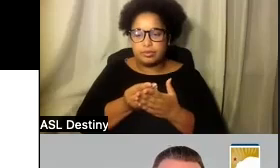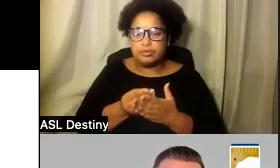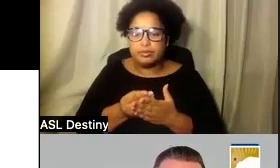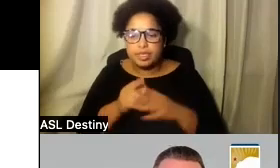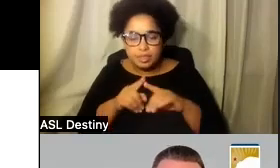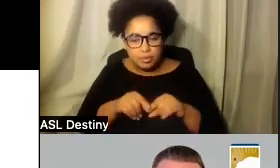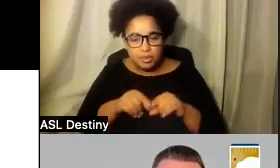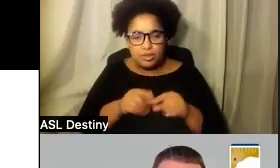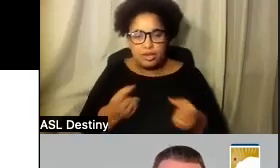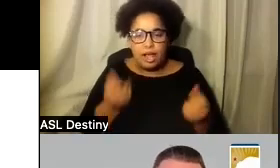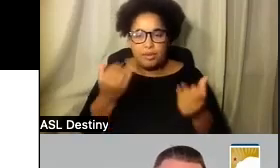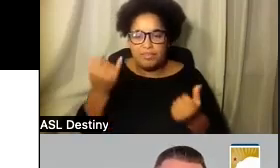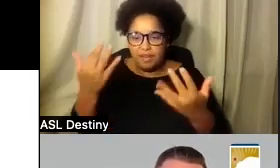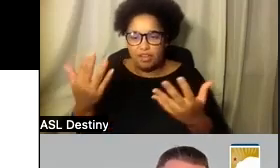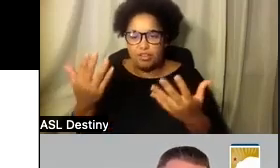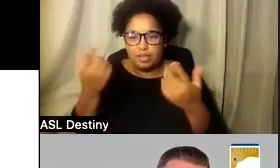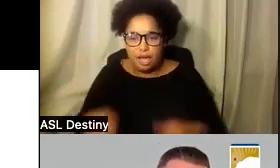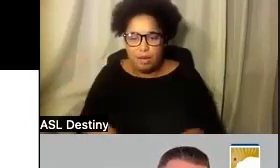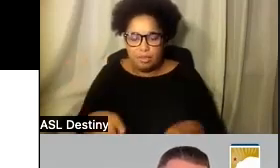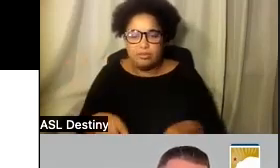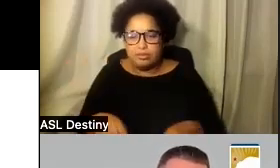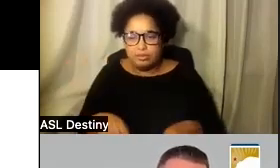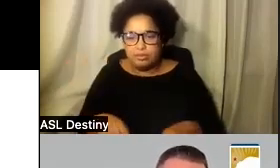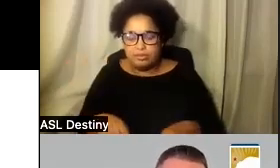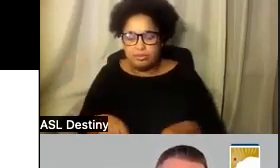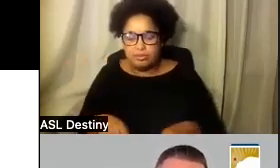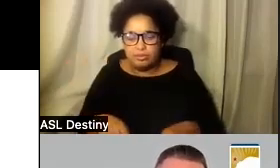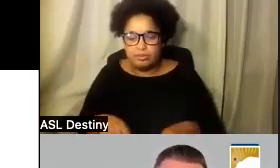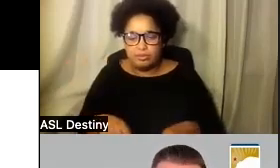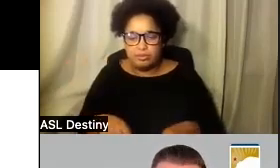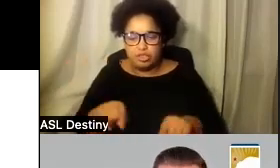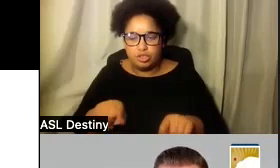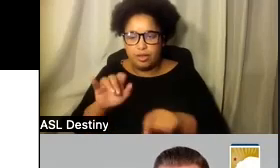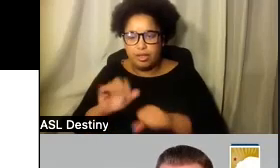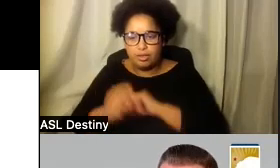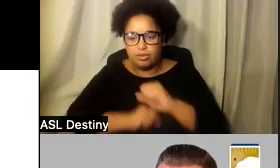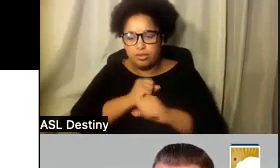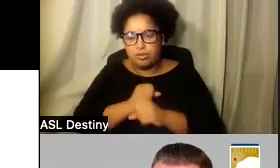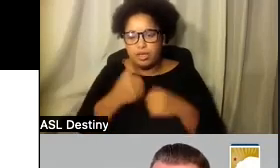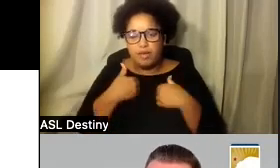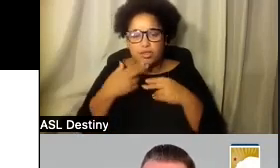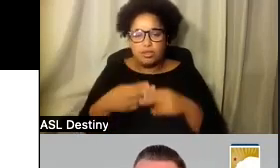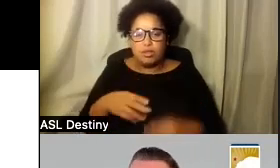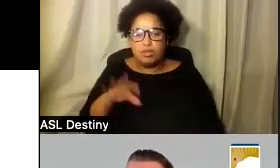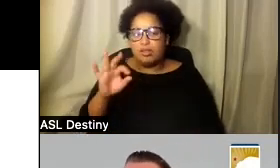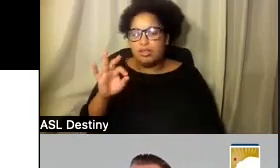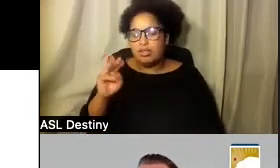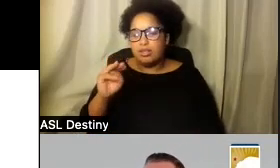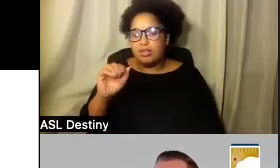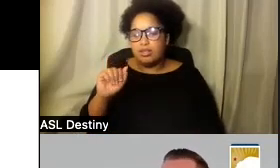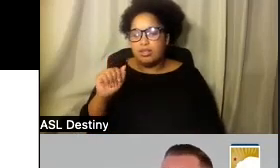of fires we received over the course of the year. We have these things called FMAGs, or Fire Management